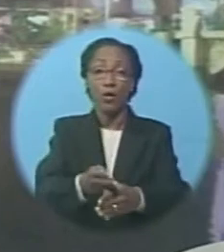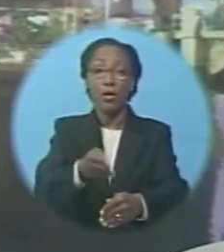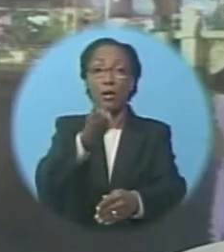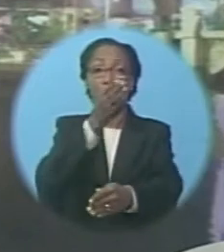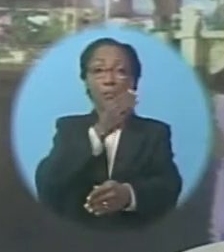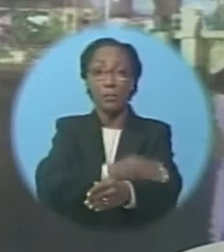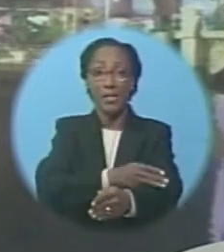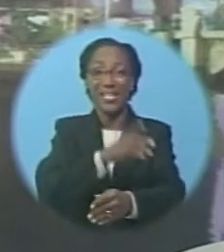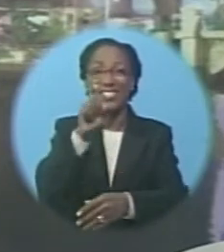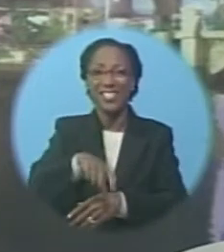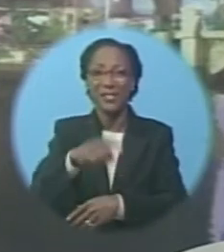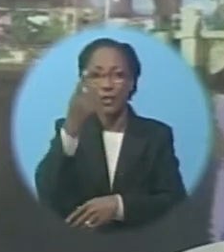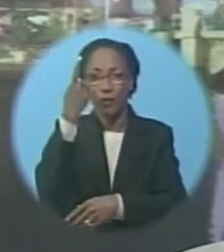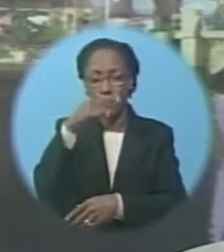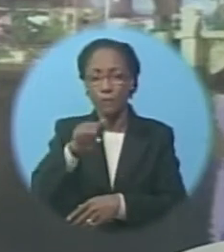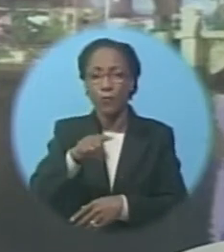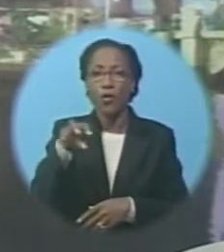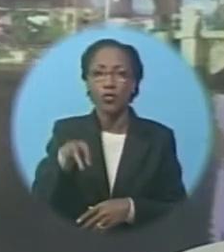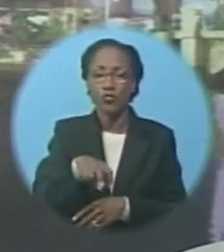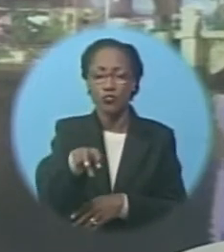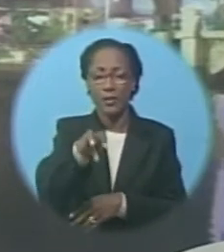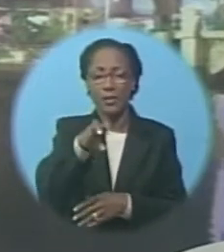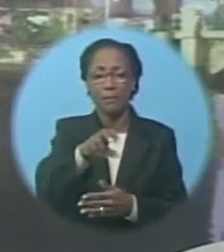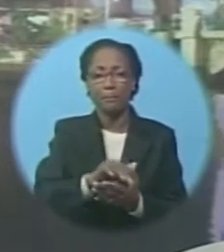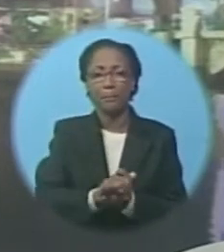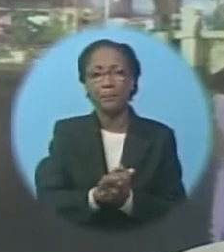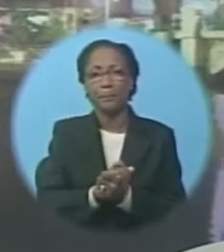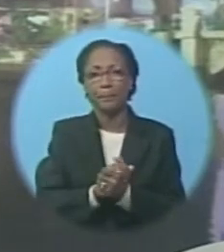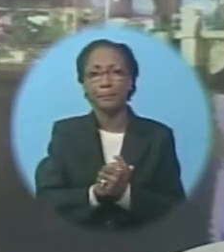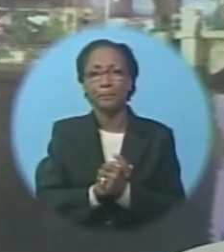for properties in the vital tourism sector.